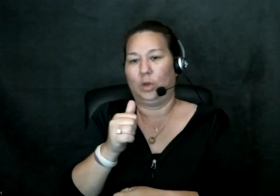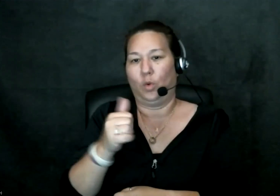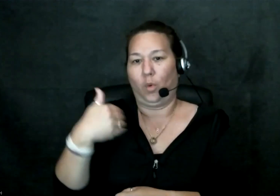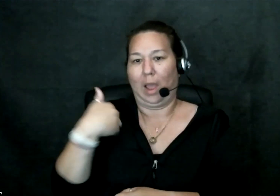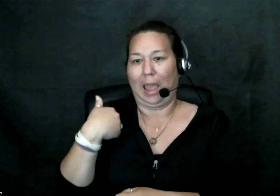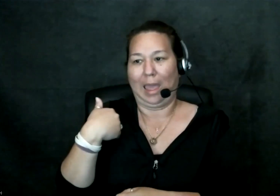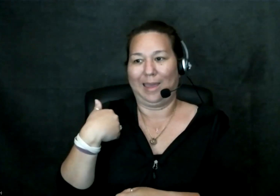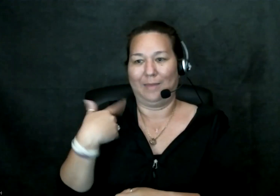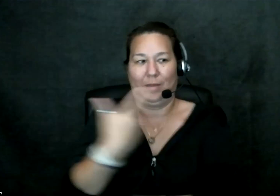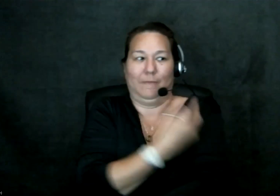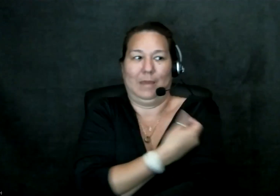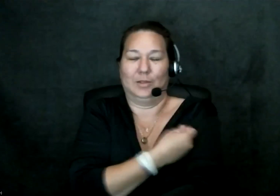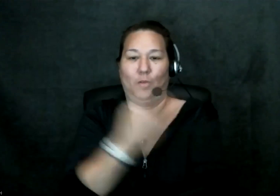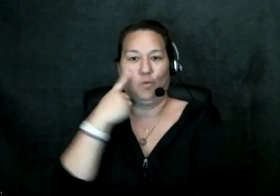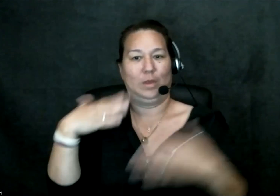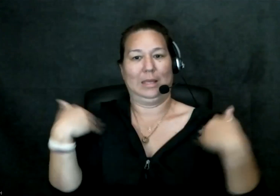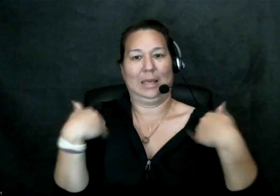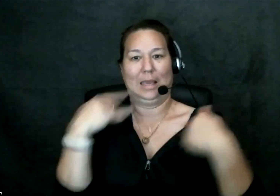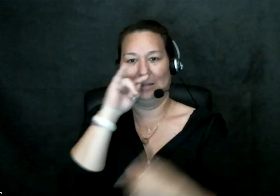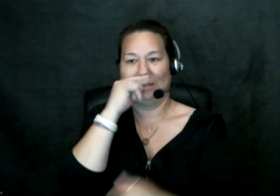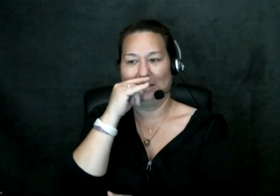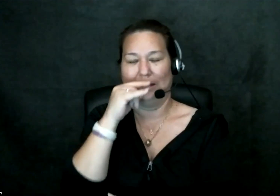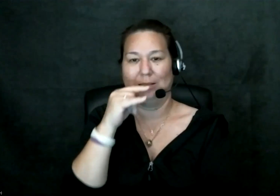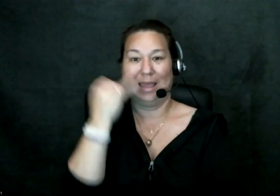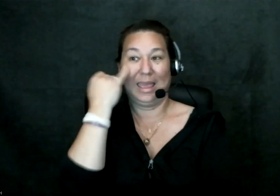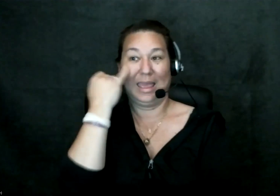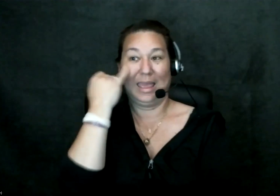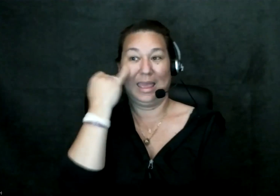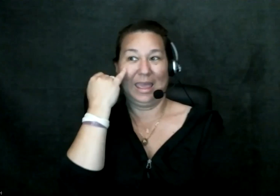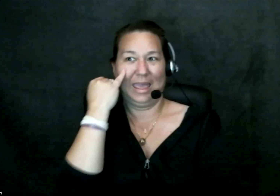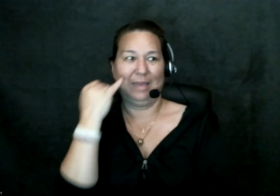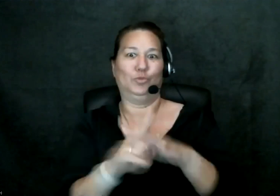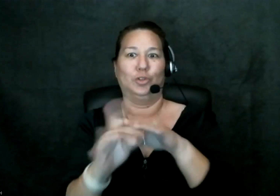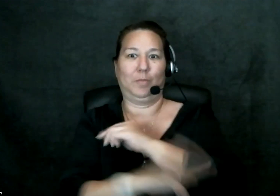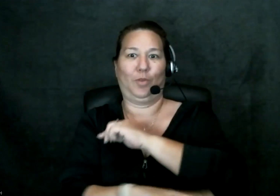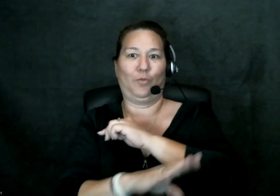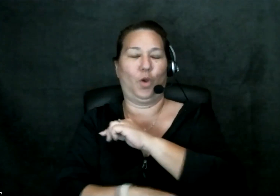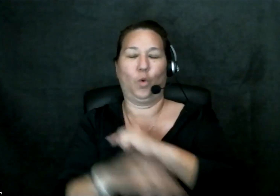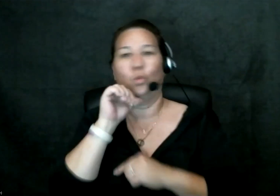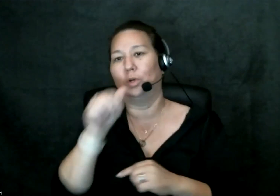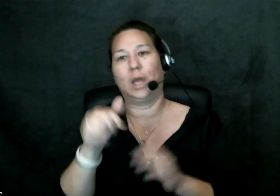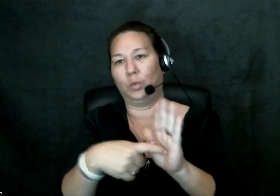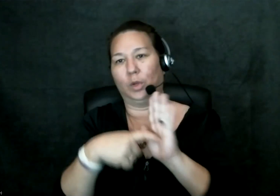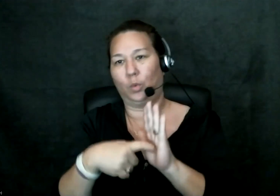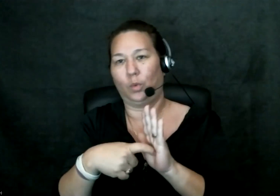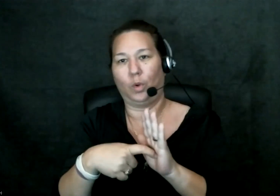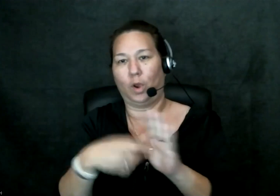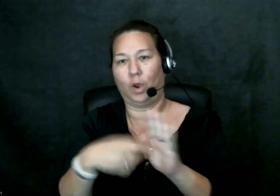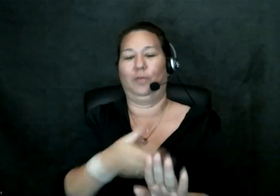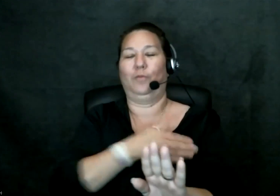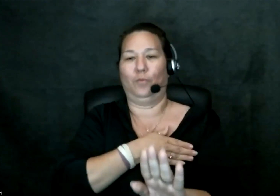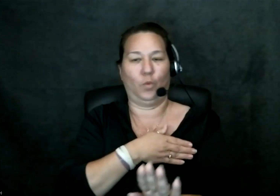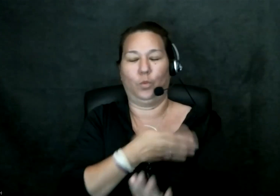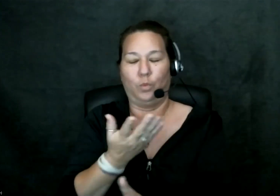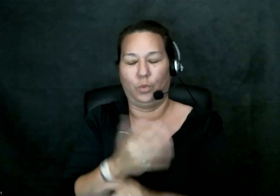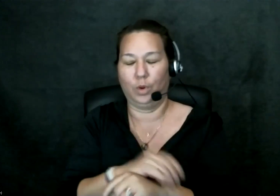yet for the youngest kids, even if we might get that by the fall. It's I think very unlikely to happen quickly.